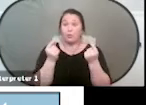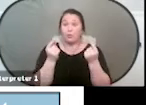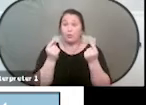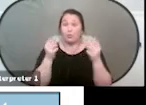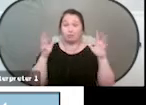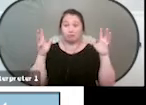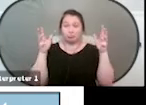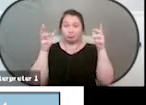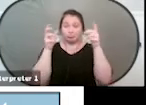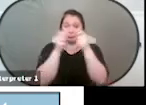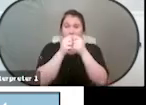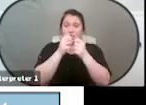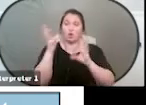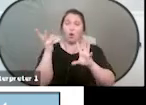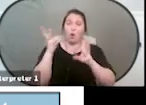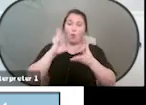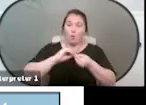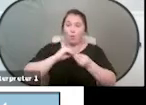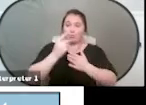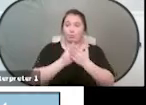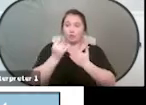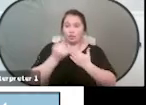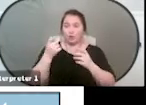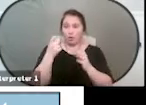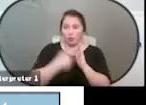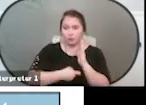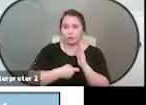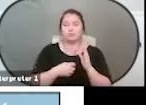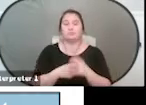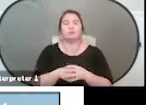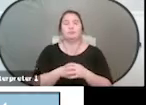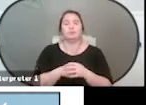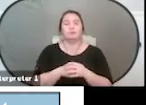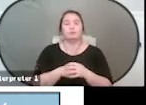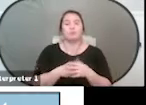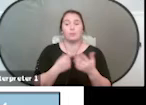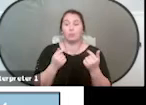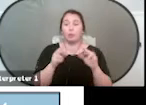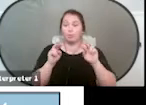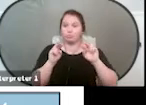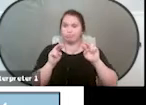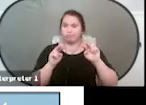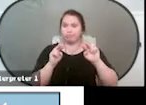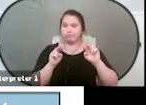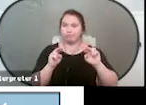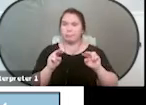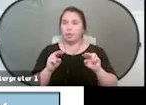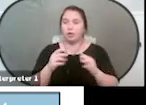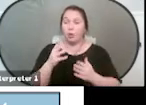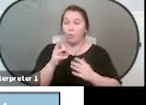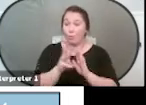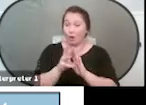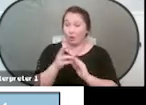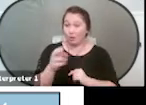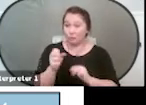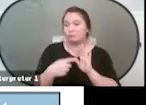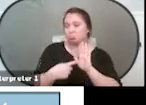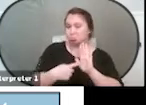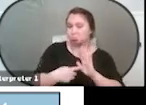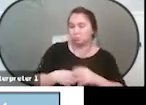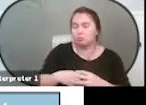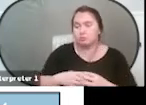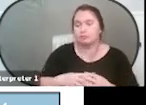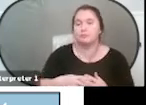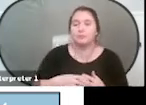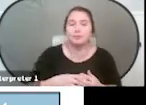call total project costs. So when we're looking at the costs for Waco High School, for example, in some of